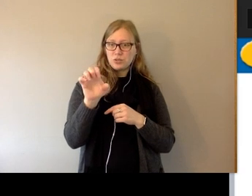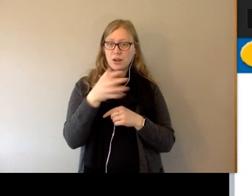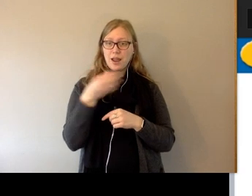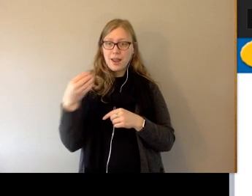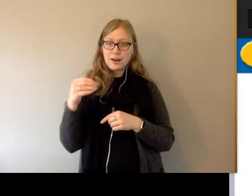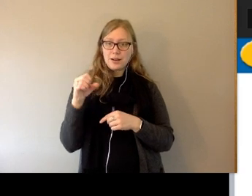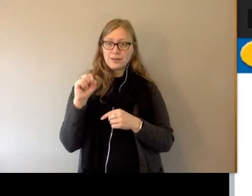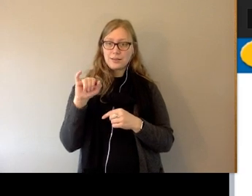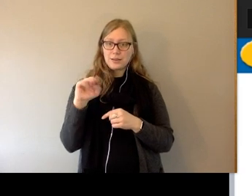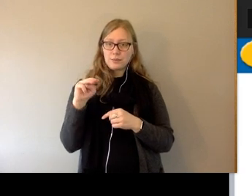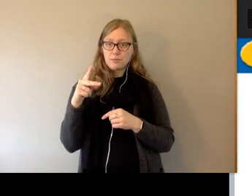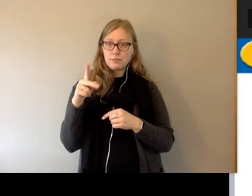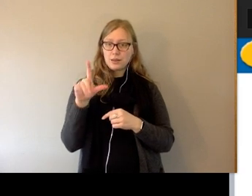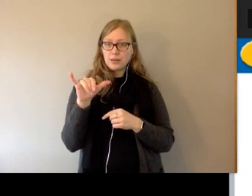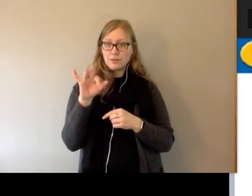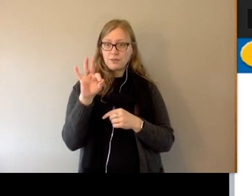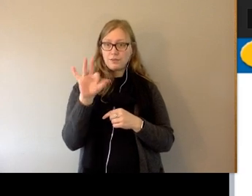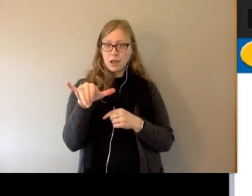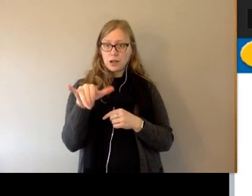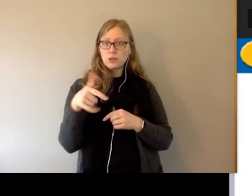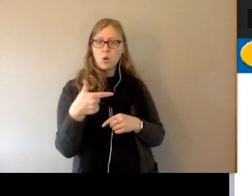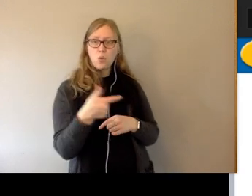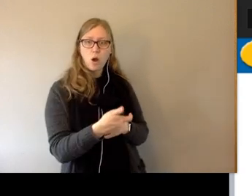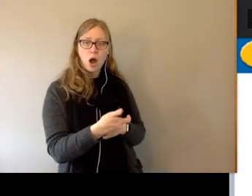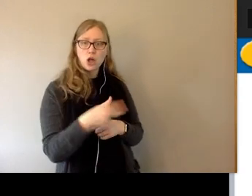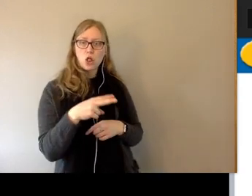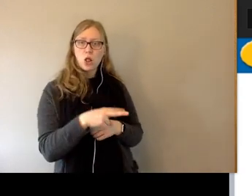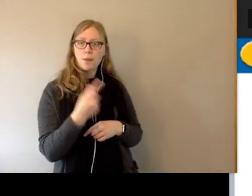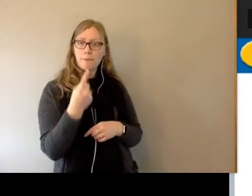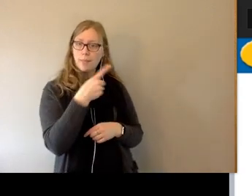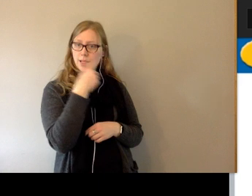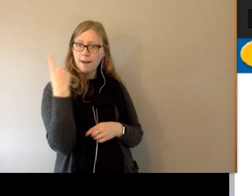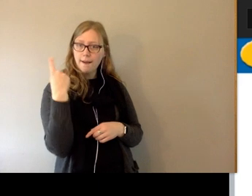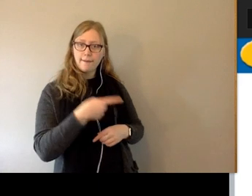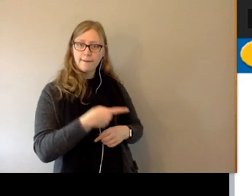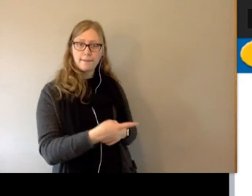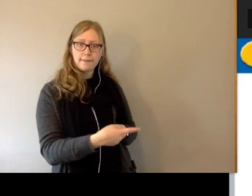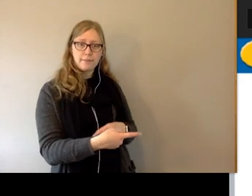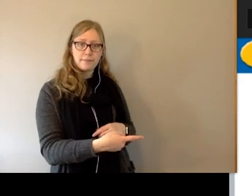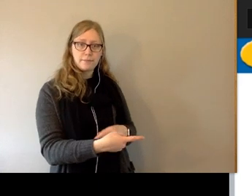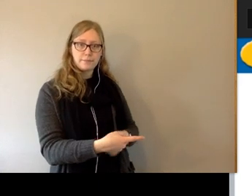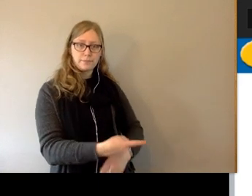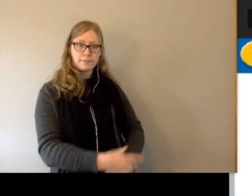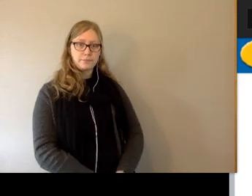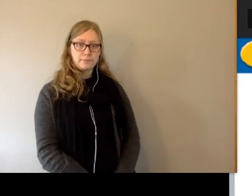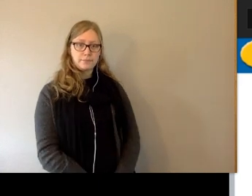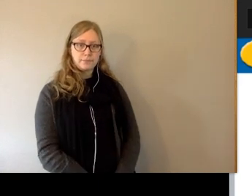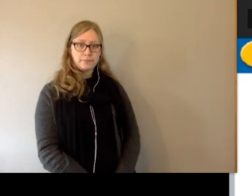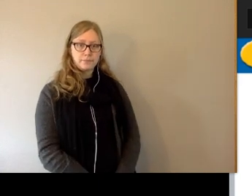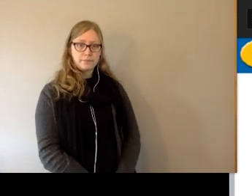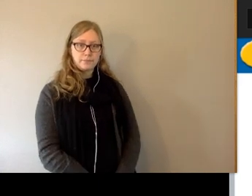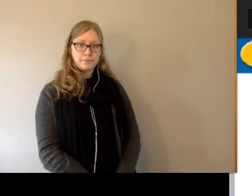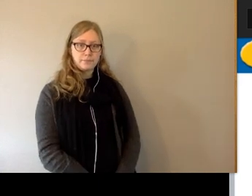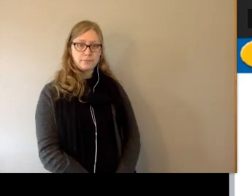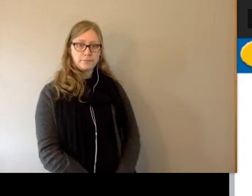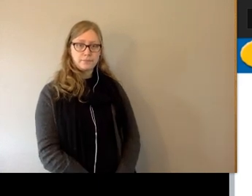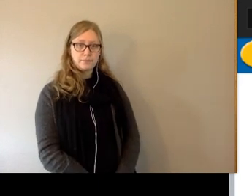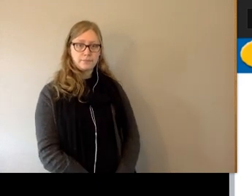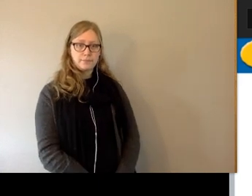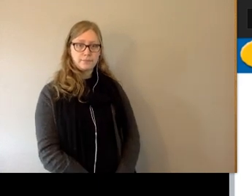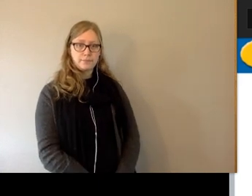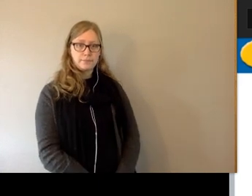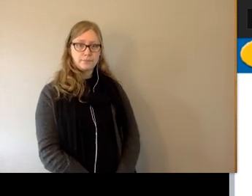40 times minus 2, which is minus 80, and that's going to be equal to 32 times x and 32